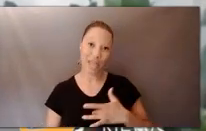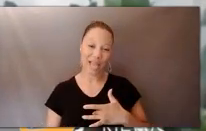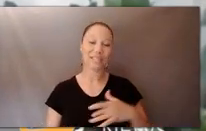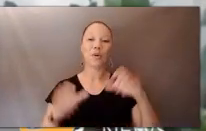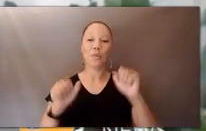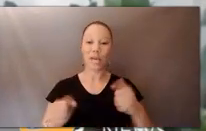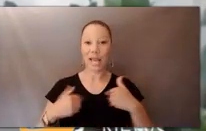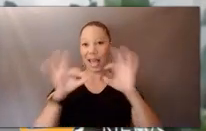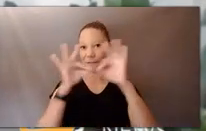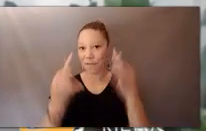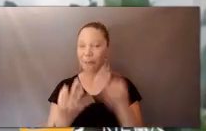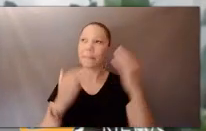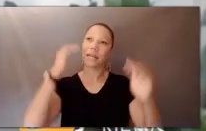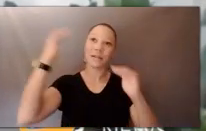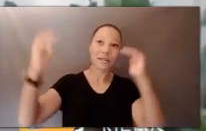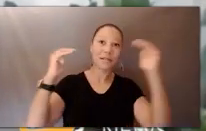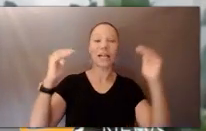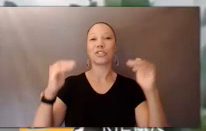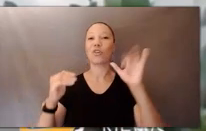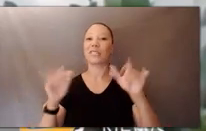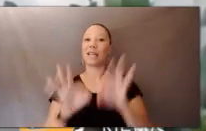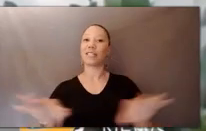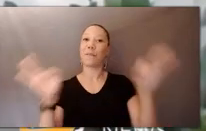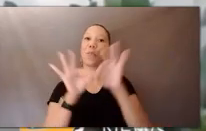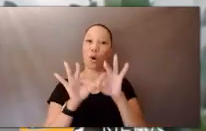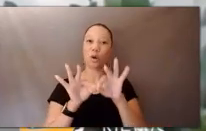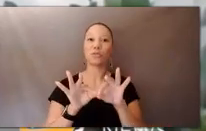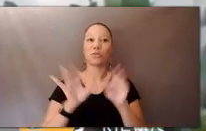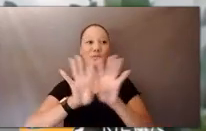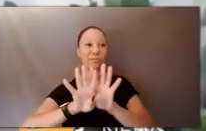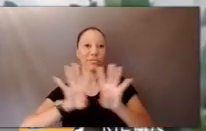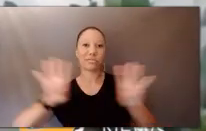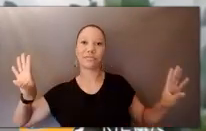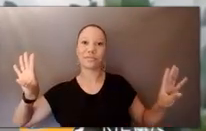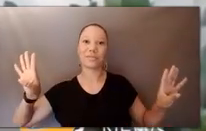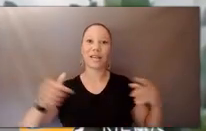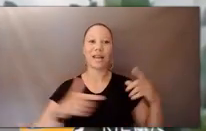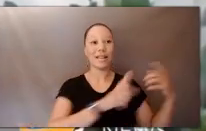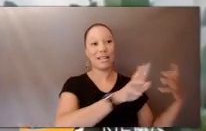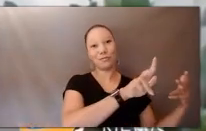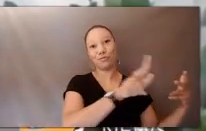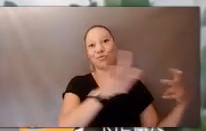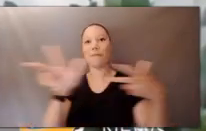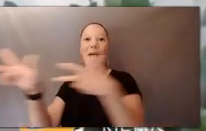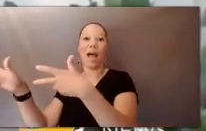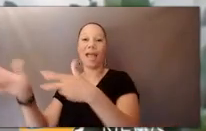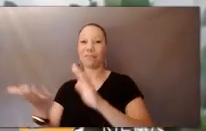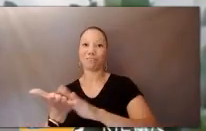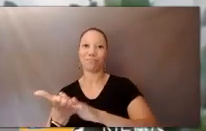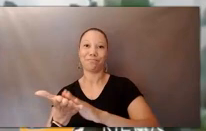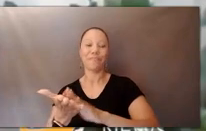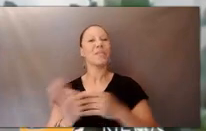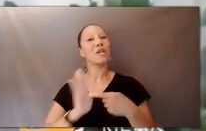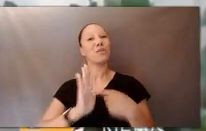and the important adults in our life to drive by, maybe take a minute in front of our house to share what we're proud of for